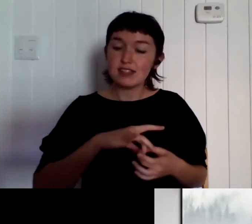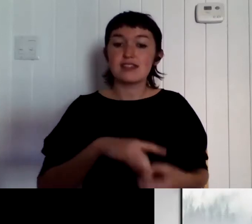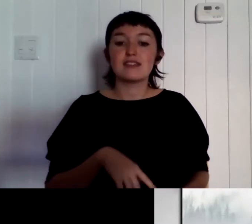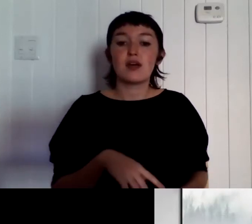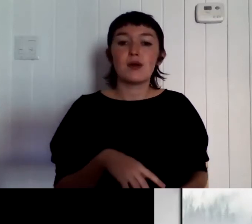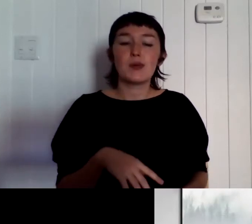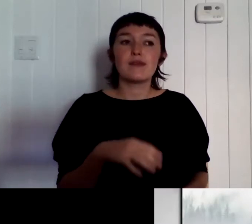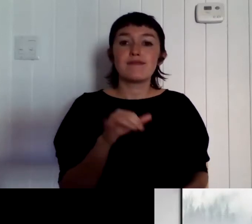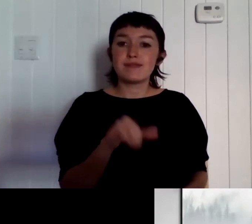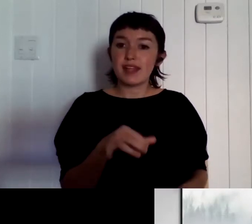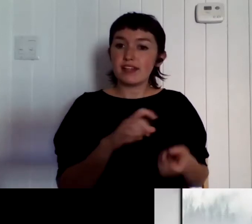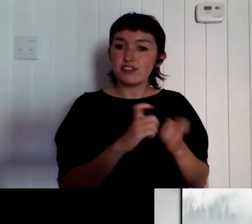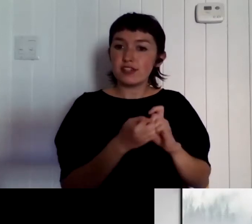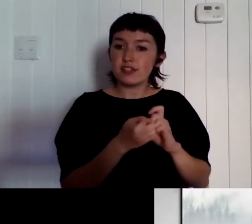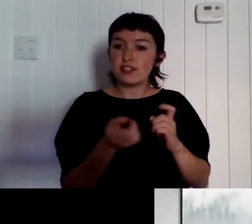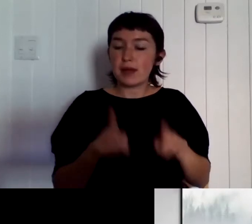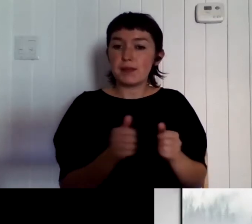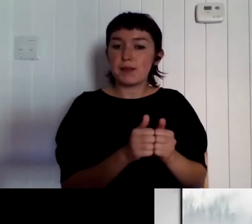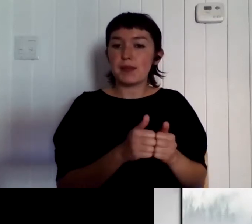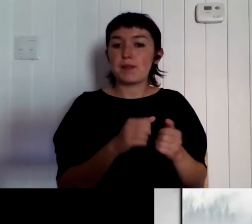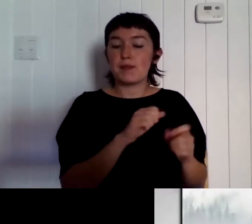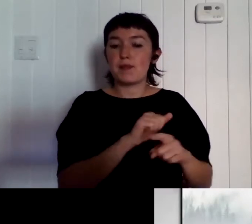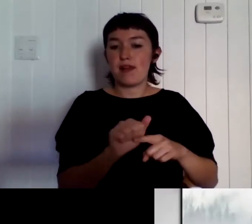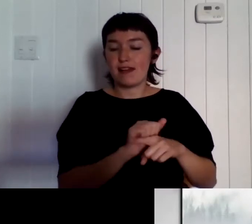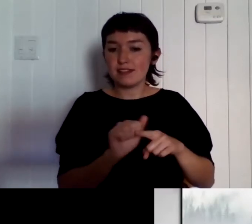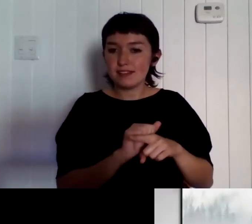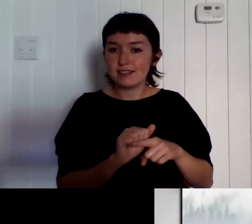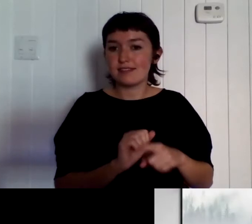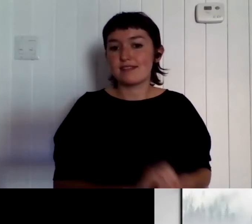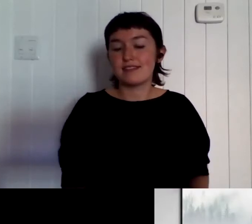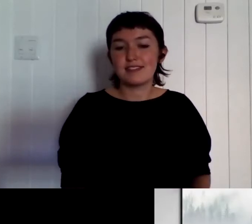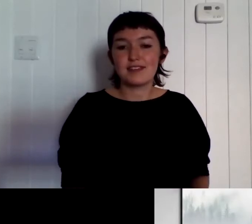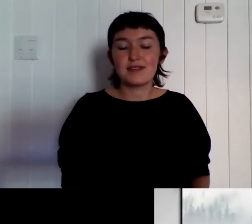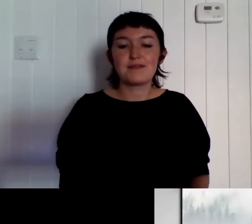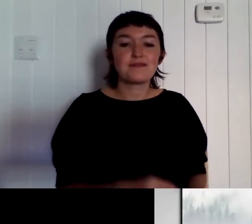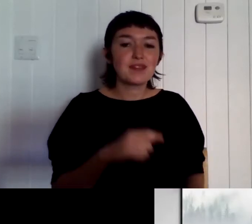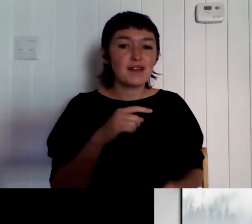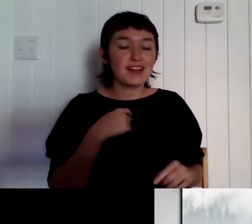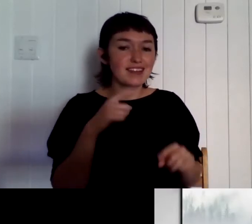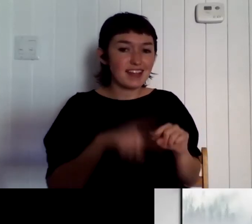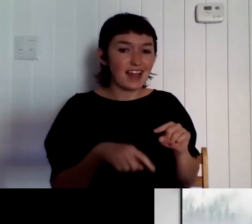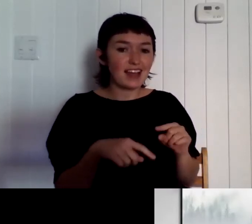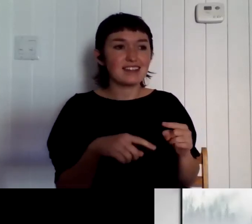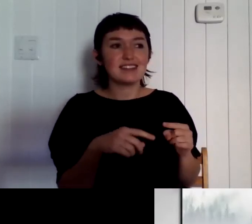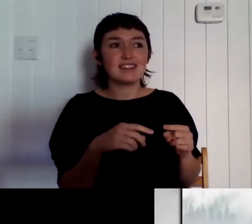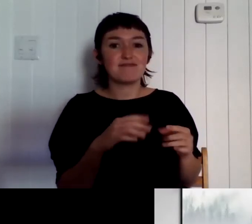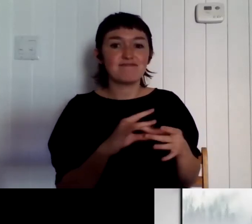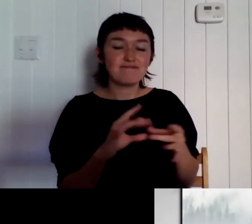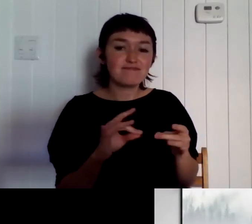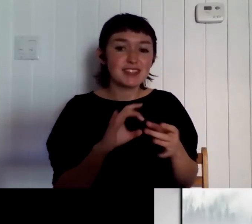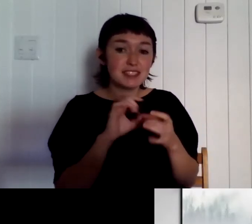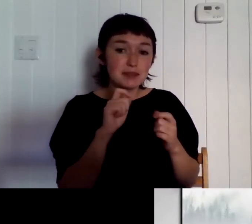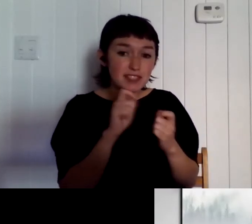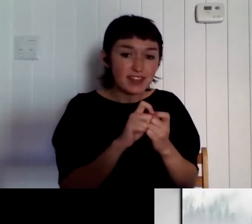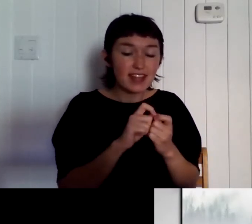that you can find measurable differences in how the brain works. I can't speak specifically to where and how that